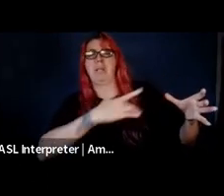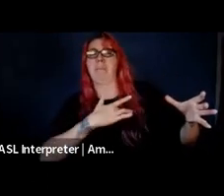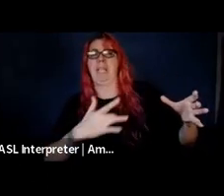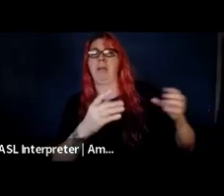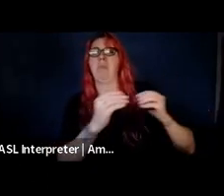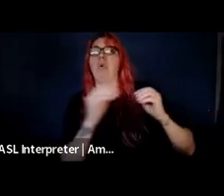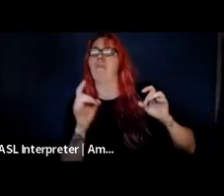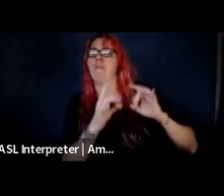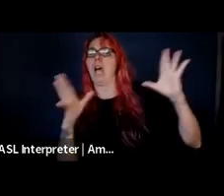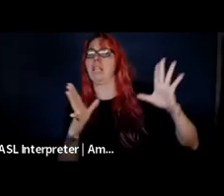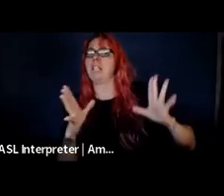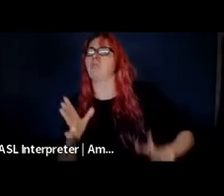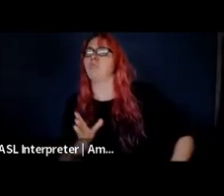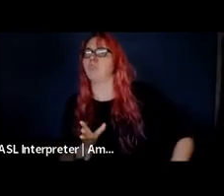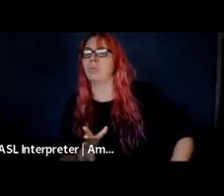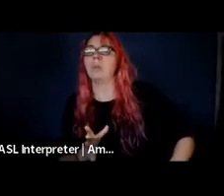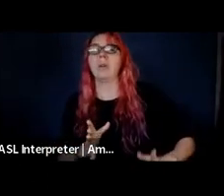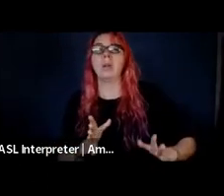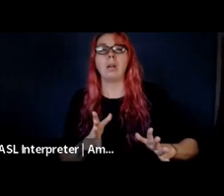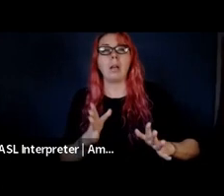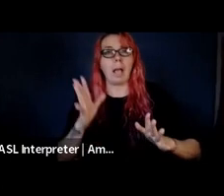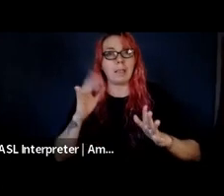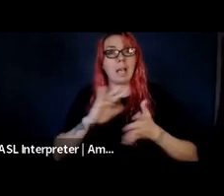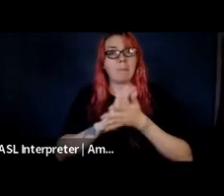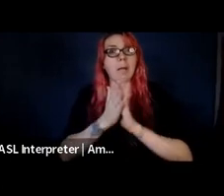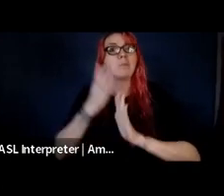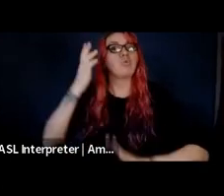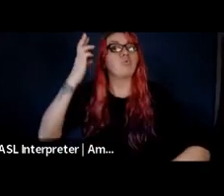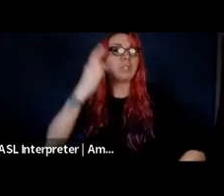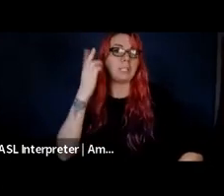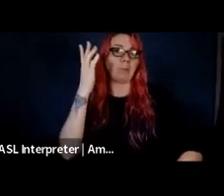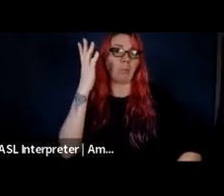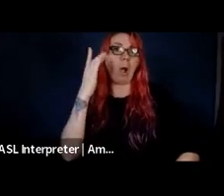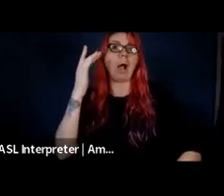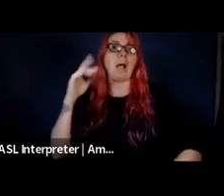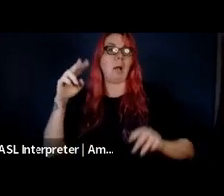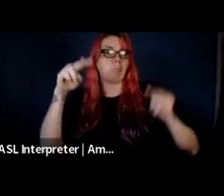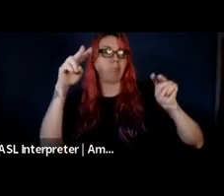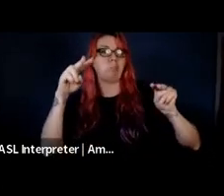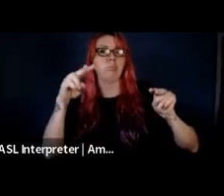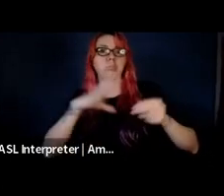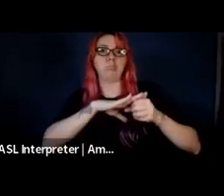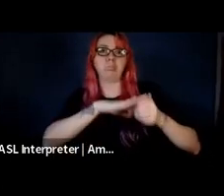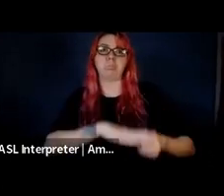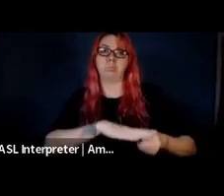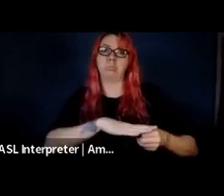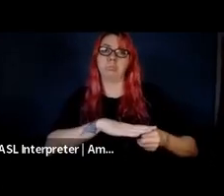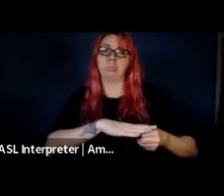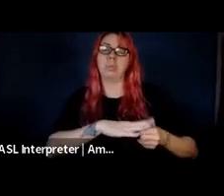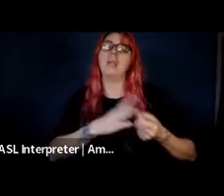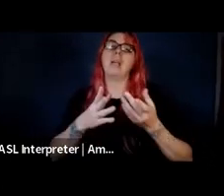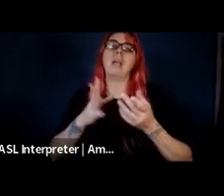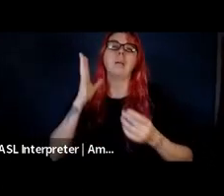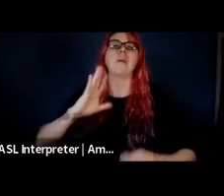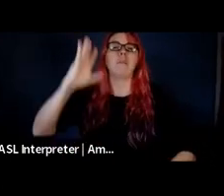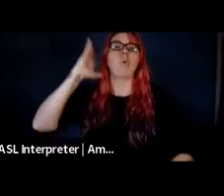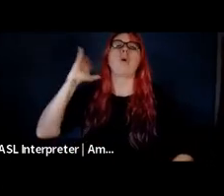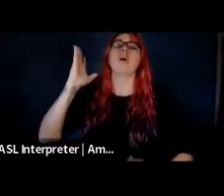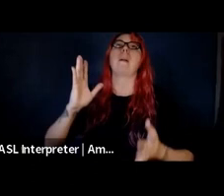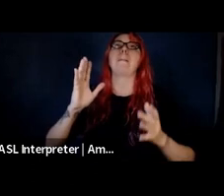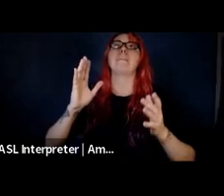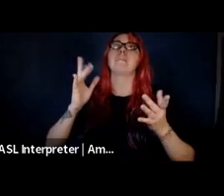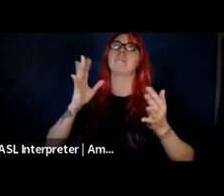if you think about the doctrine of discovery, which the underpinning was that people who were not following a sort of Christian religion, or